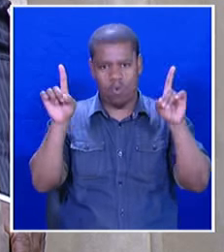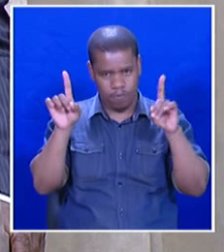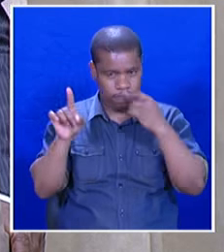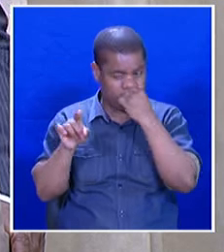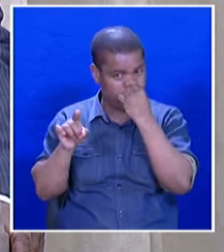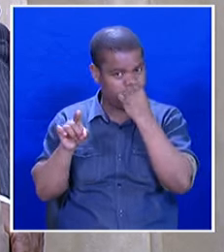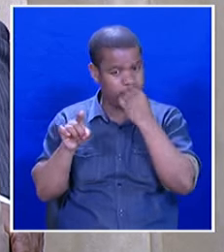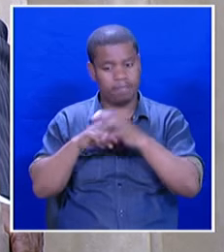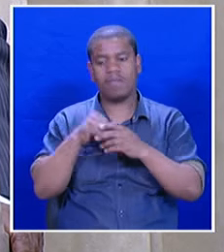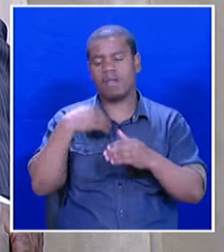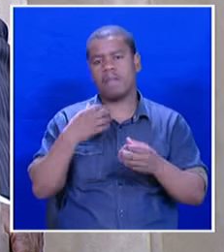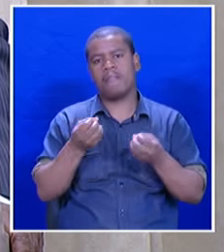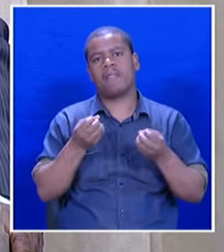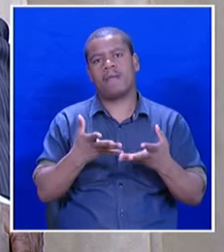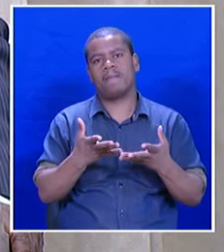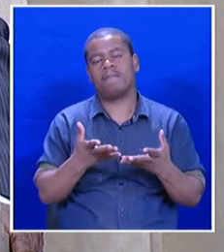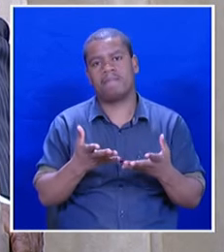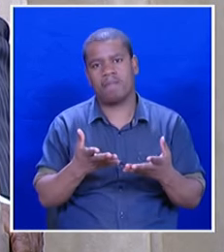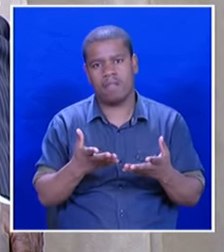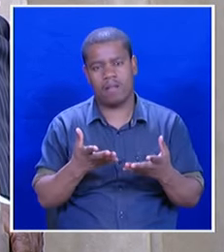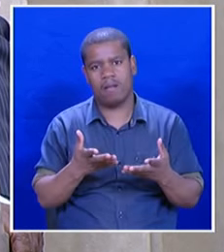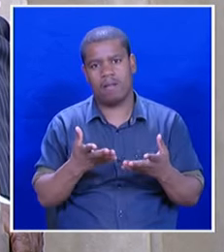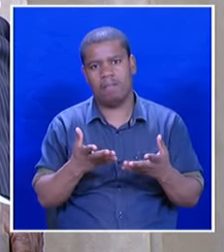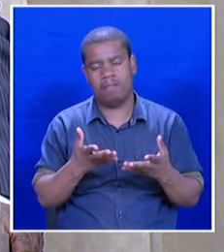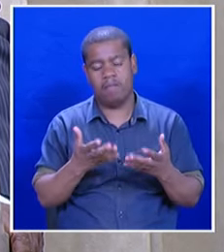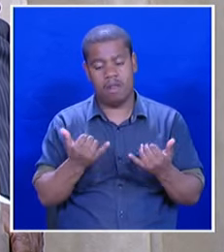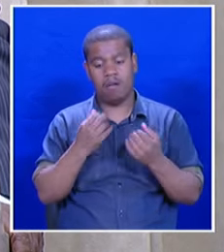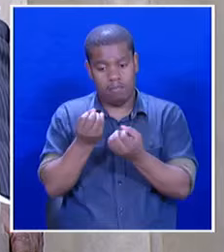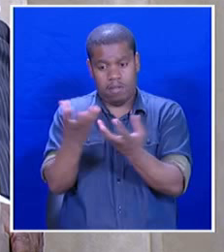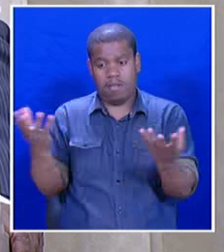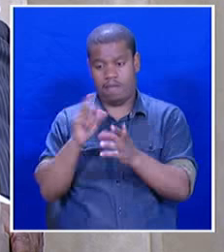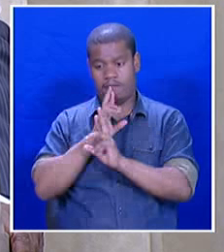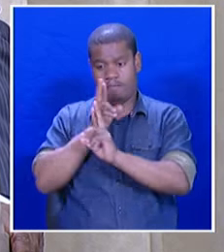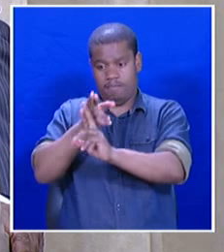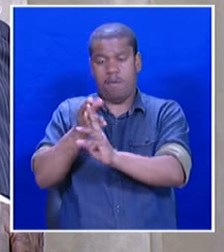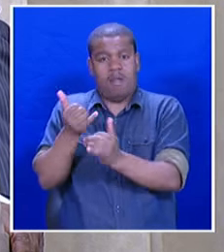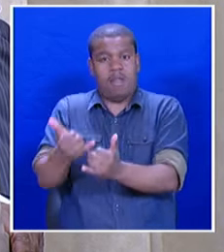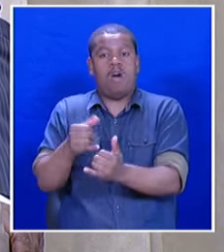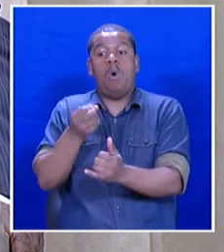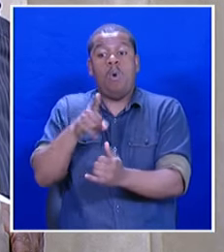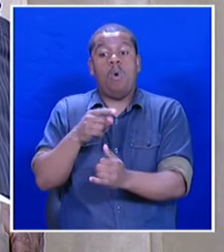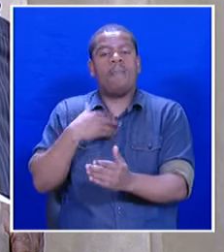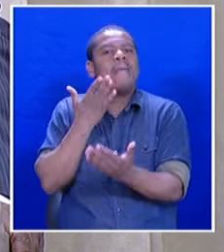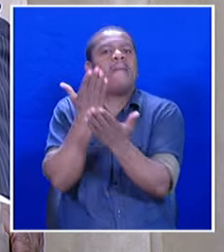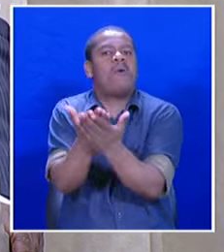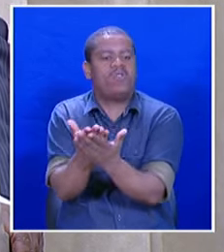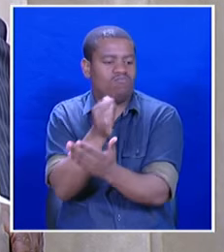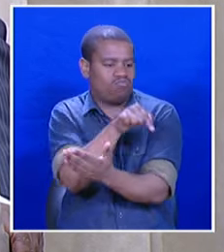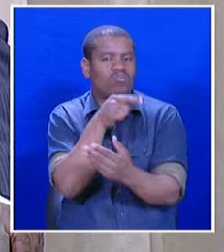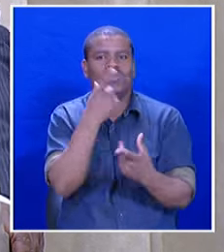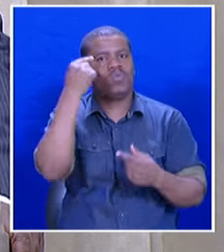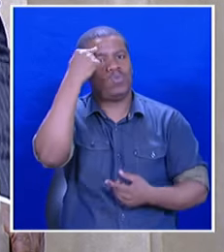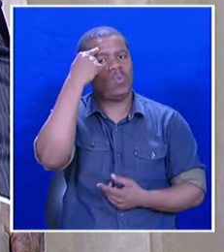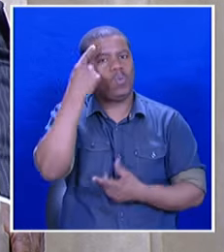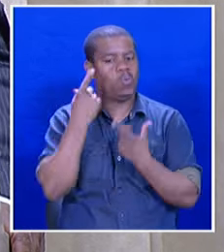giving an answer right now or even giving you a suggestion of what they are doing. Once they have concluded all